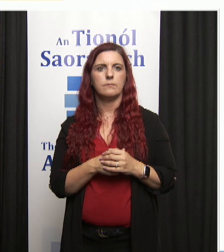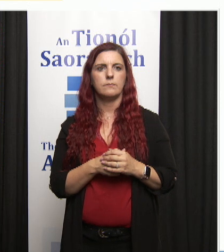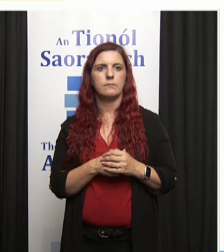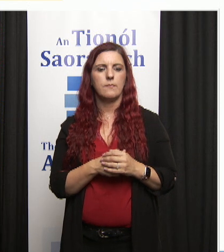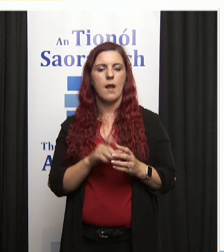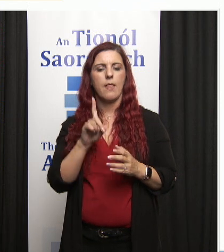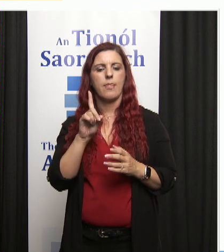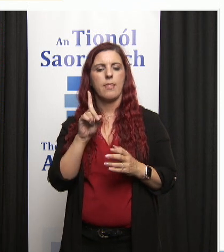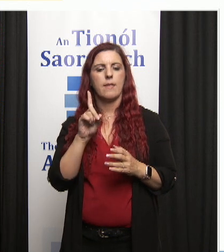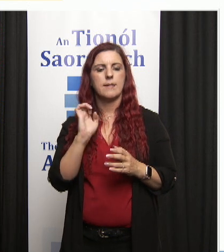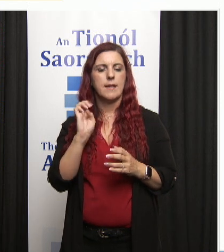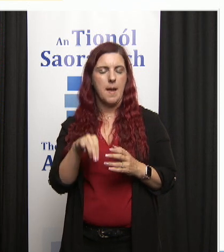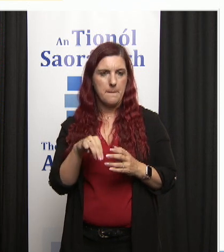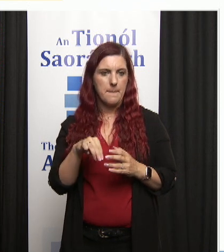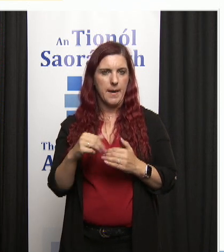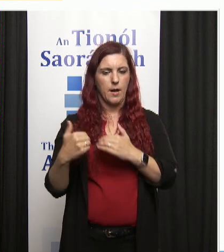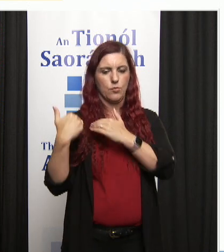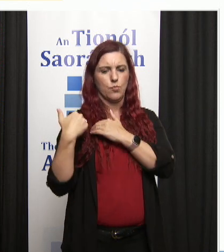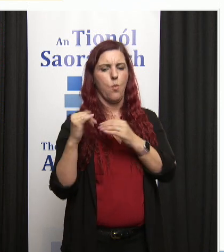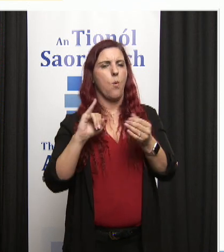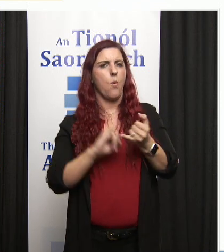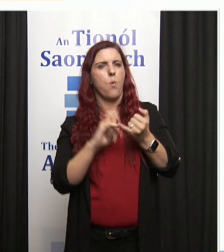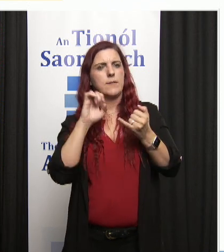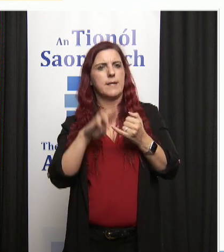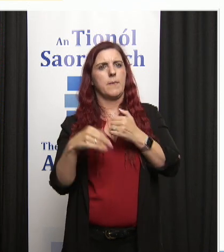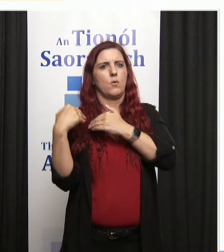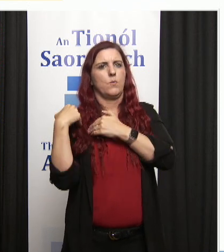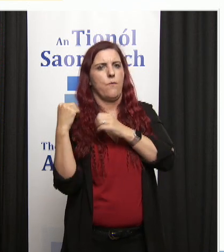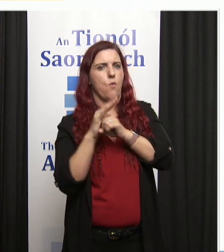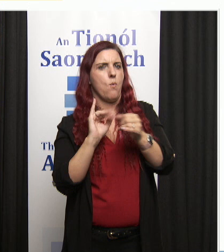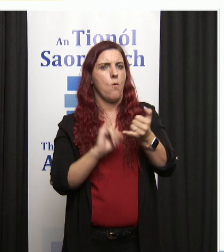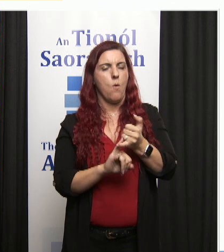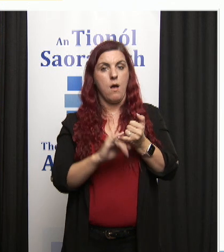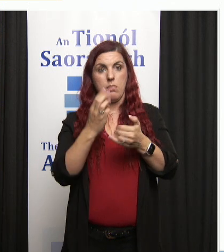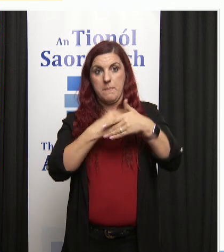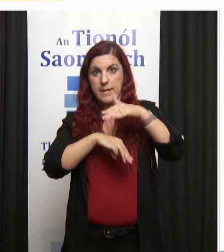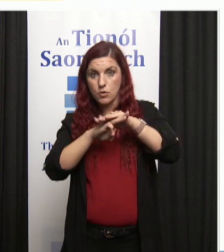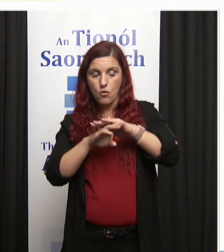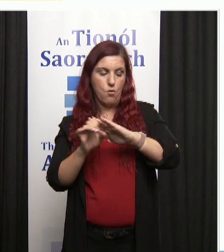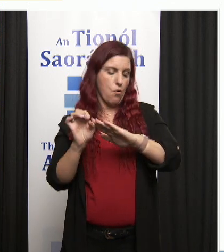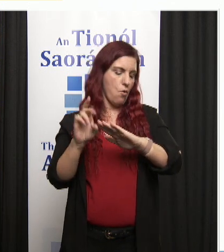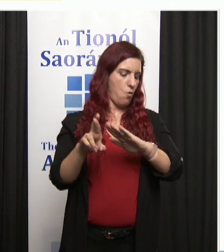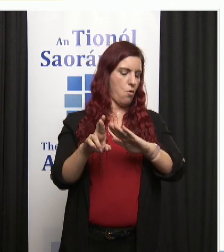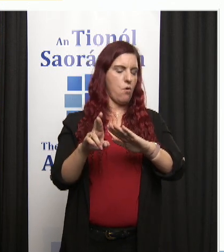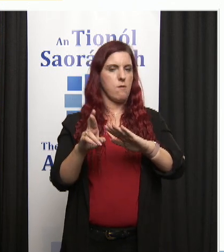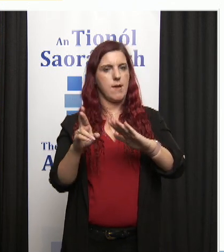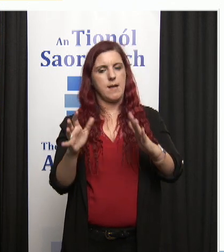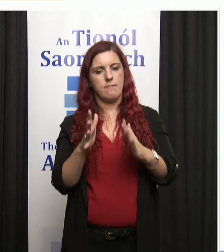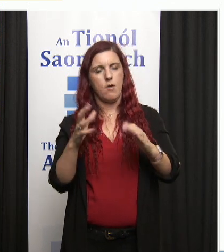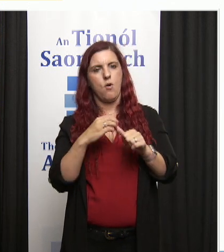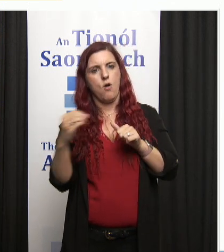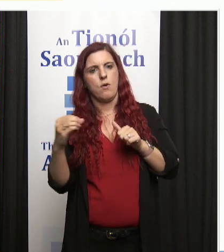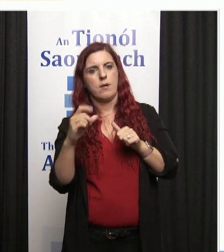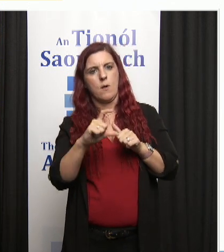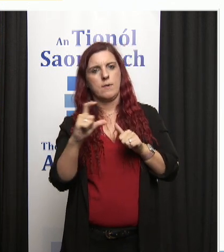DEM accountability. To whom would the DEM be accountable? Would it be the minister or other